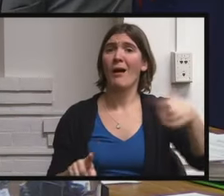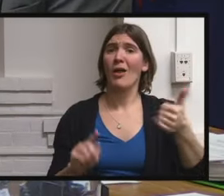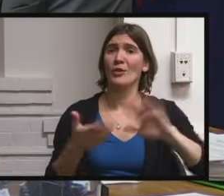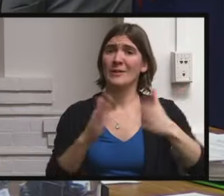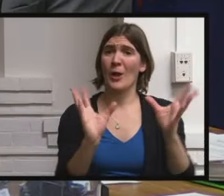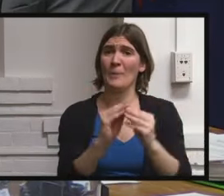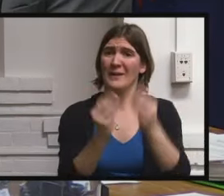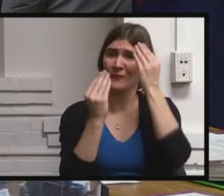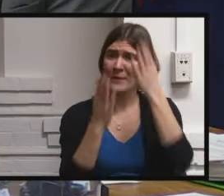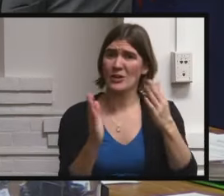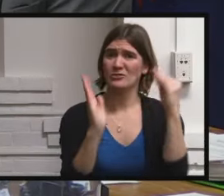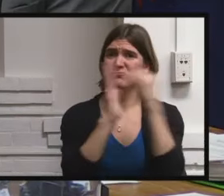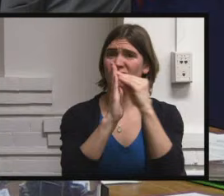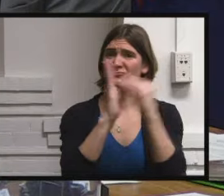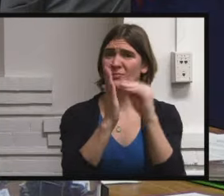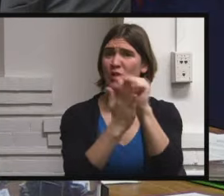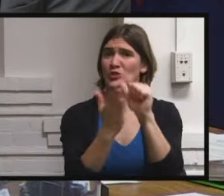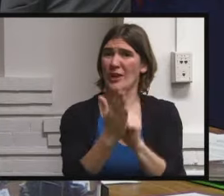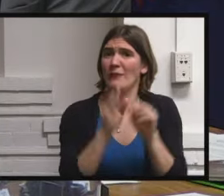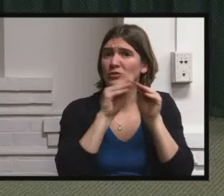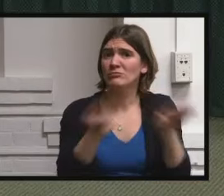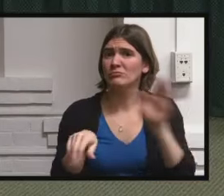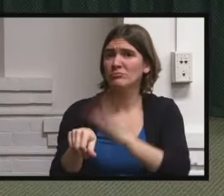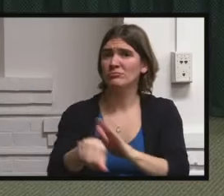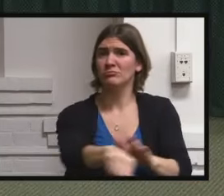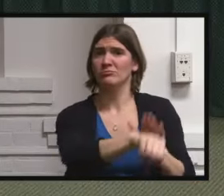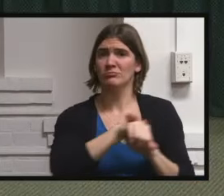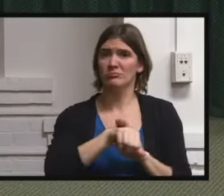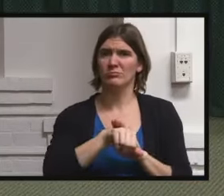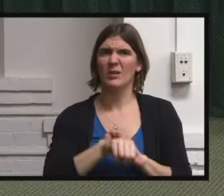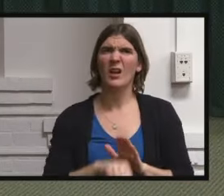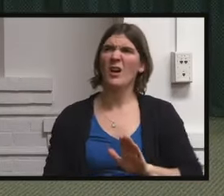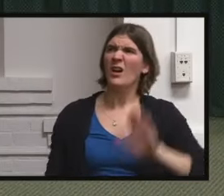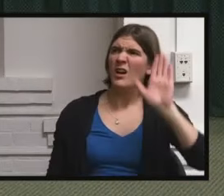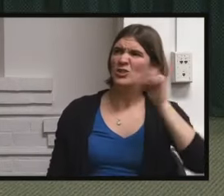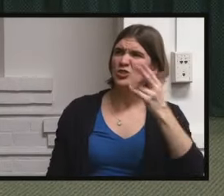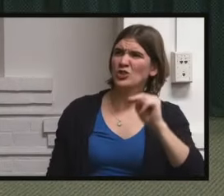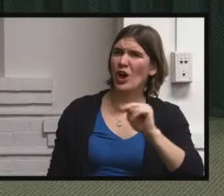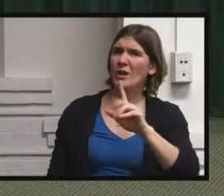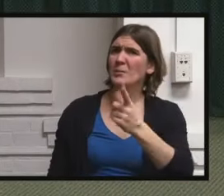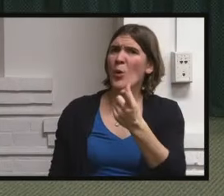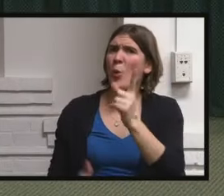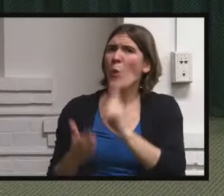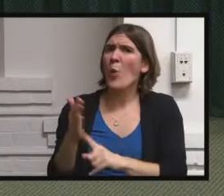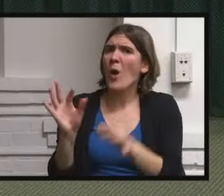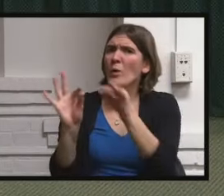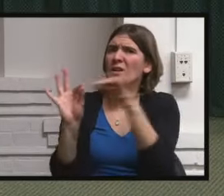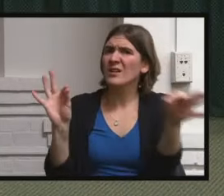going forward. How do we know what option to put down on a non-binding vote? That's going to be